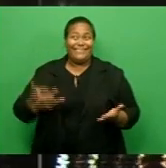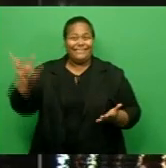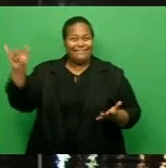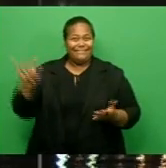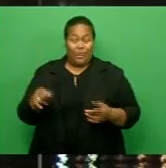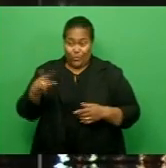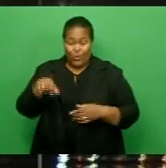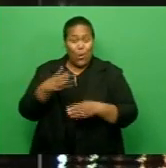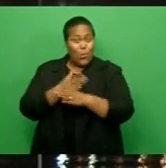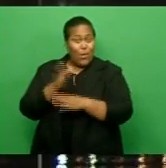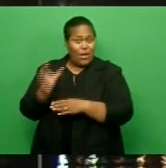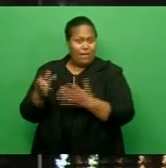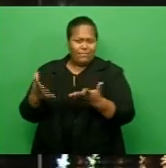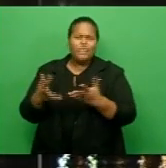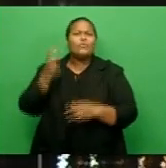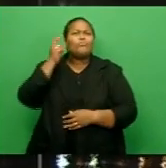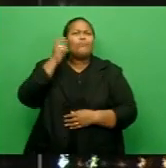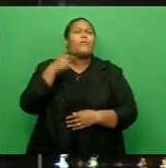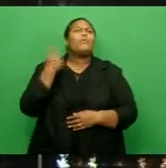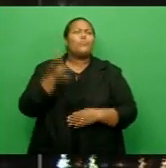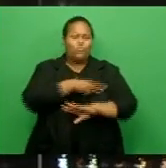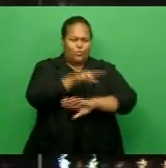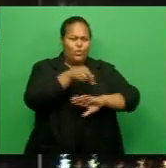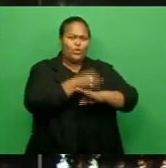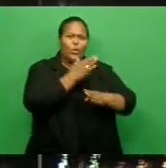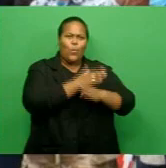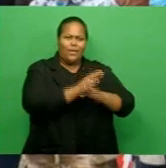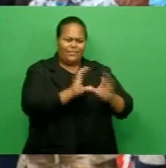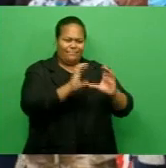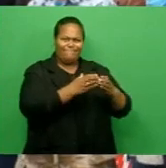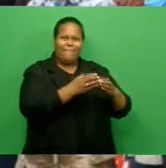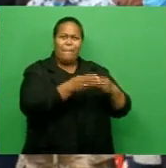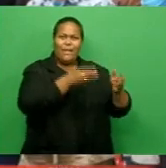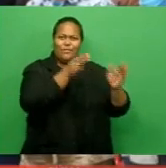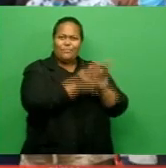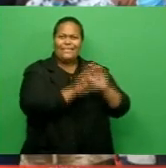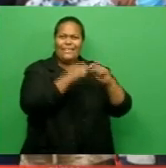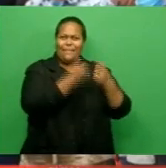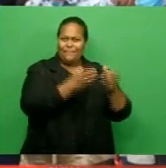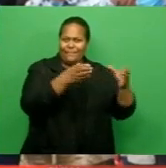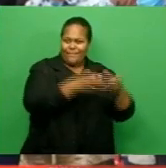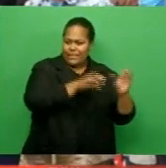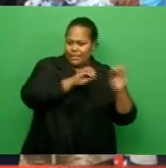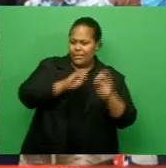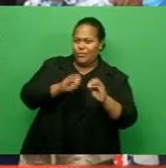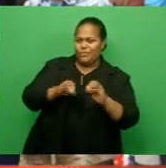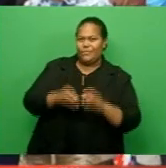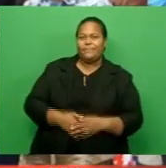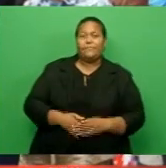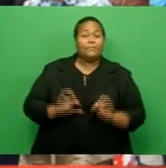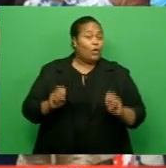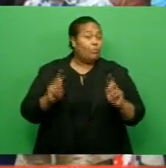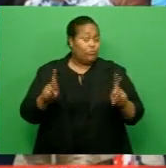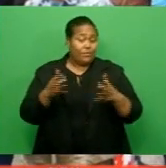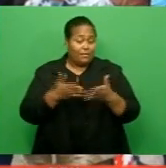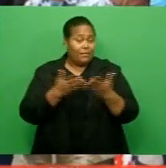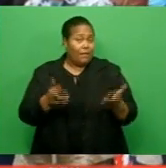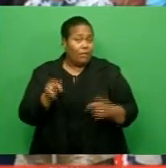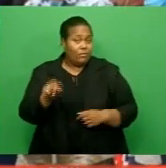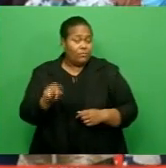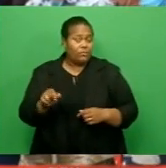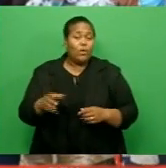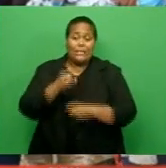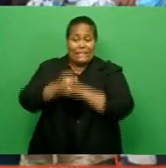these workers were recruited by the Regional Workforce Management. The Attorney General says the opportunity for seasonal work will allow